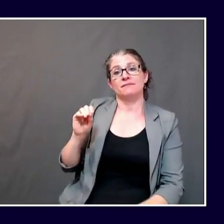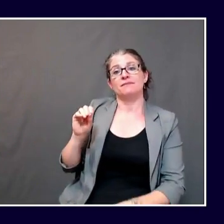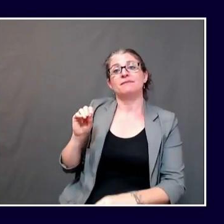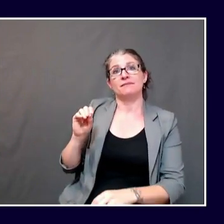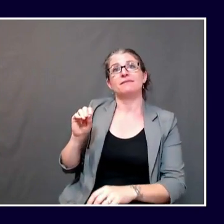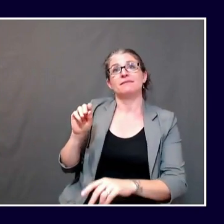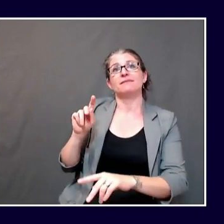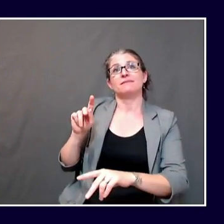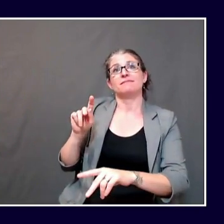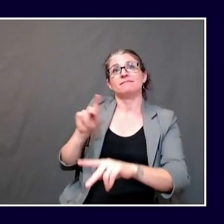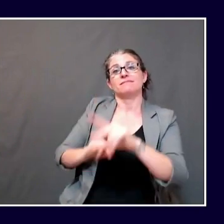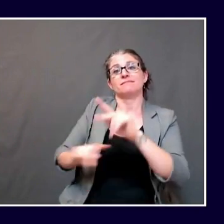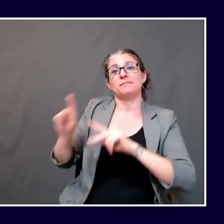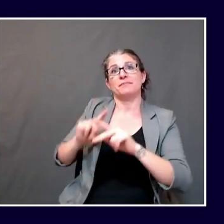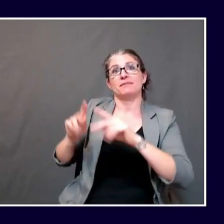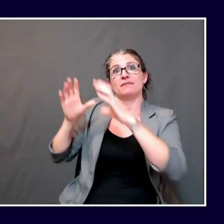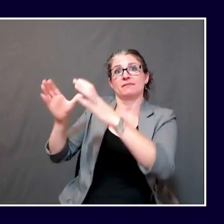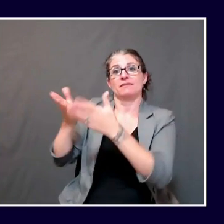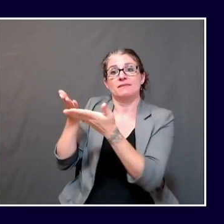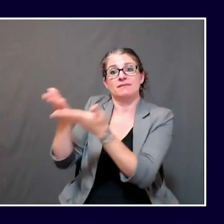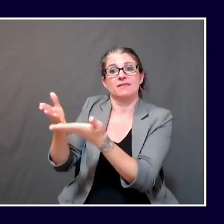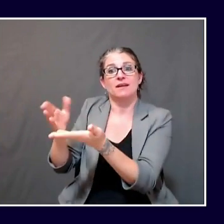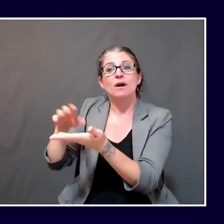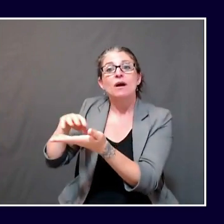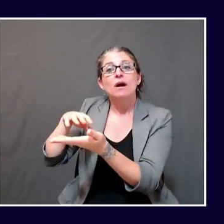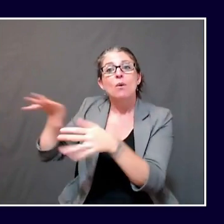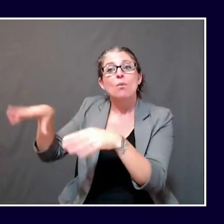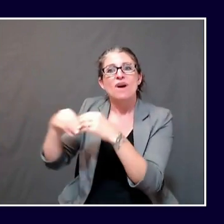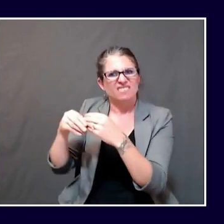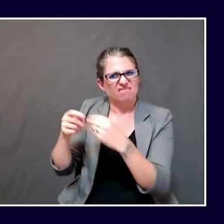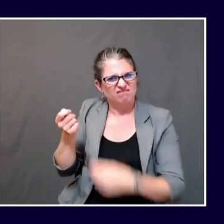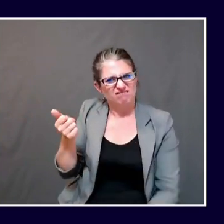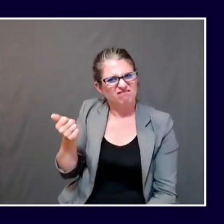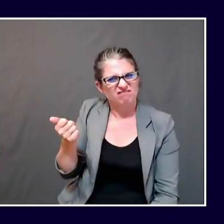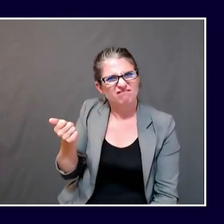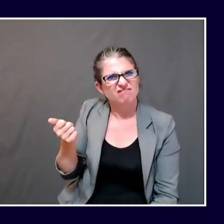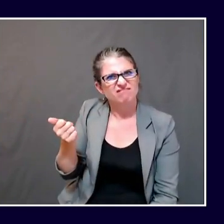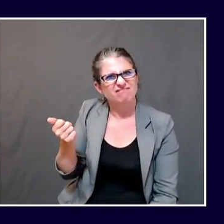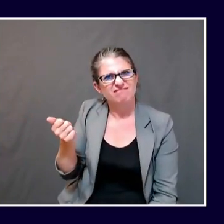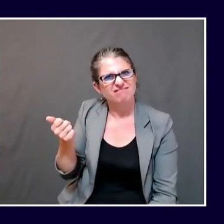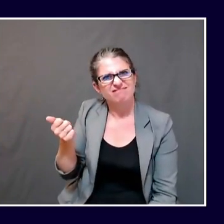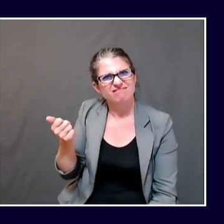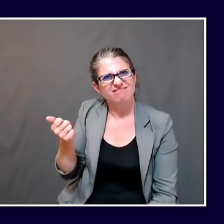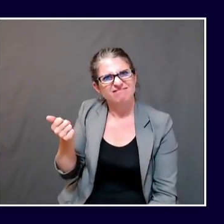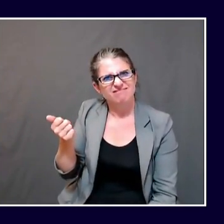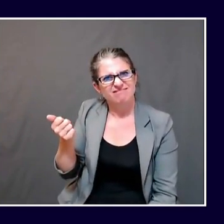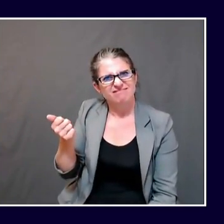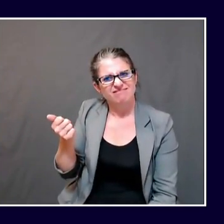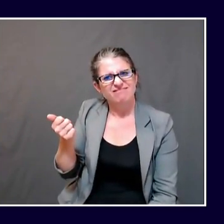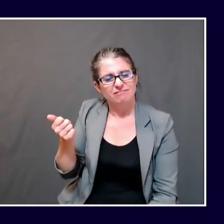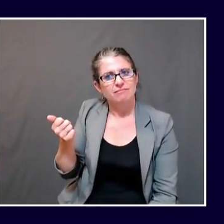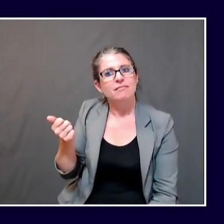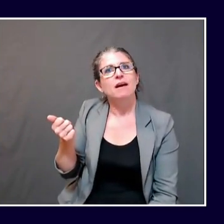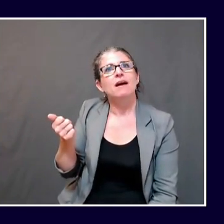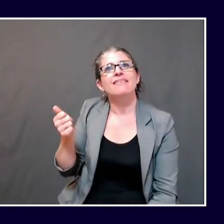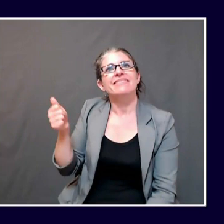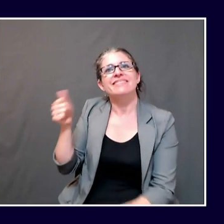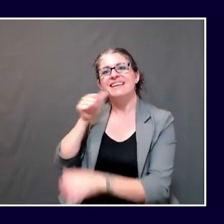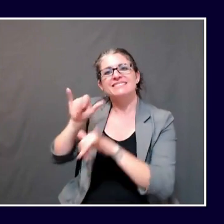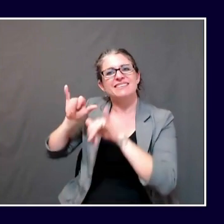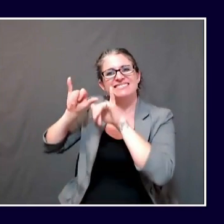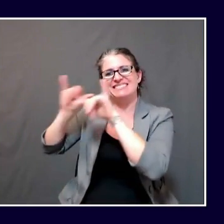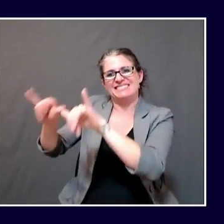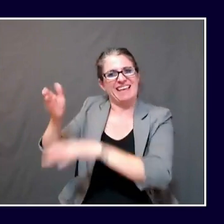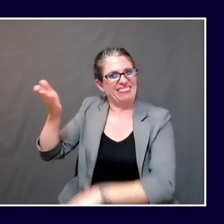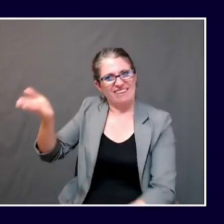high. That's evidenced by the fact that many of the attendees at the wedding were not necessarily from that town, from either Millinocket